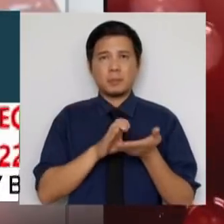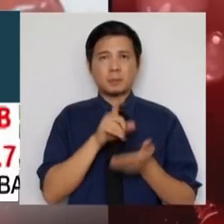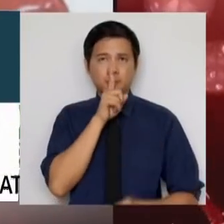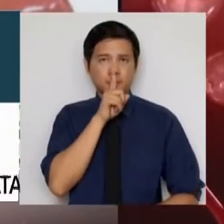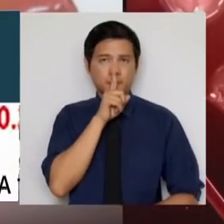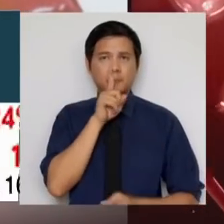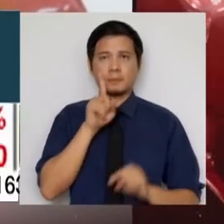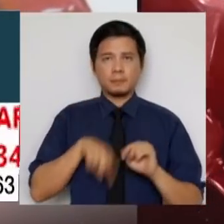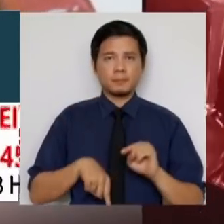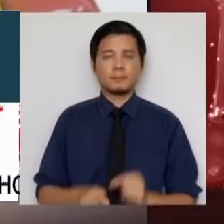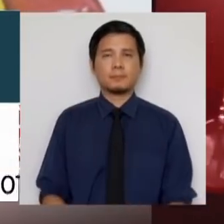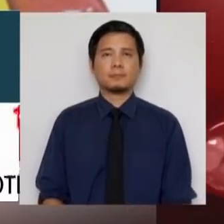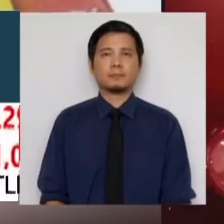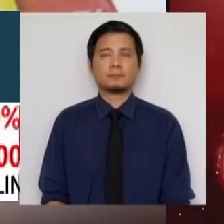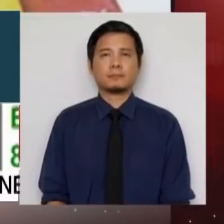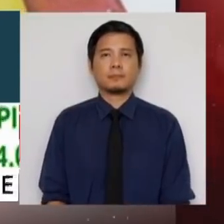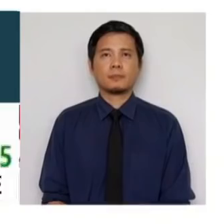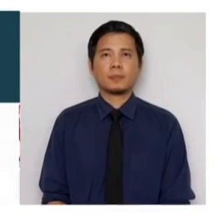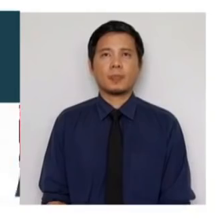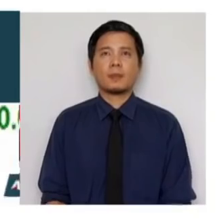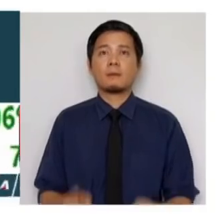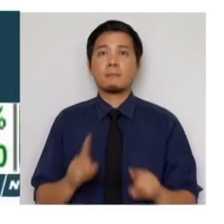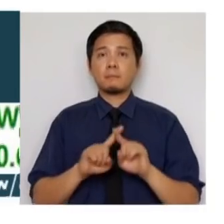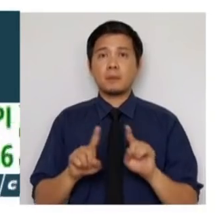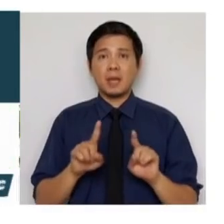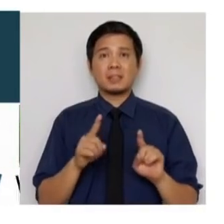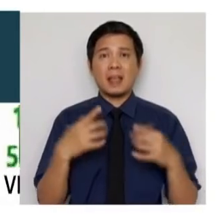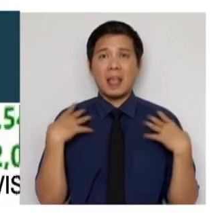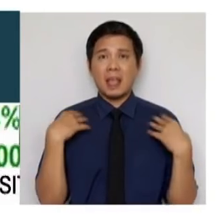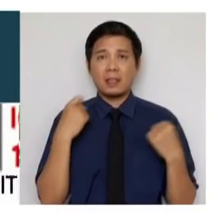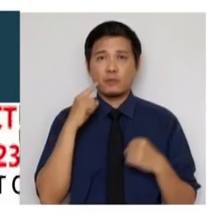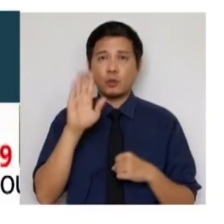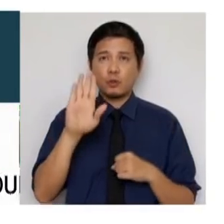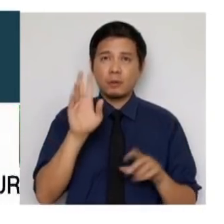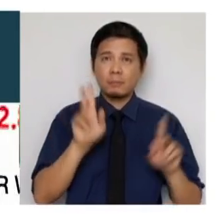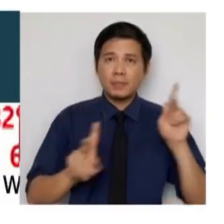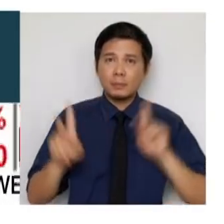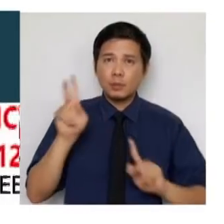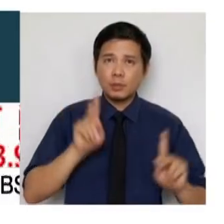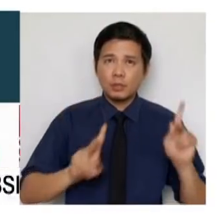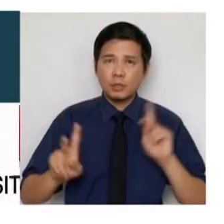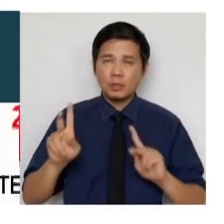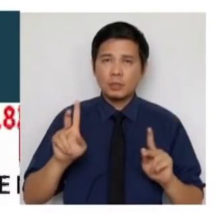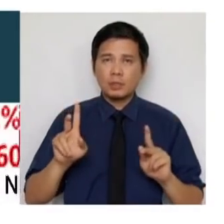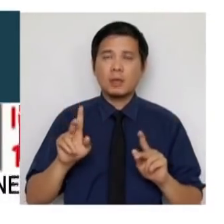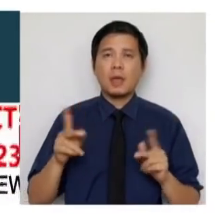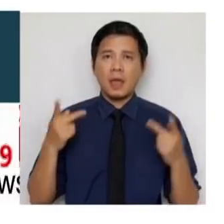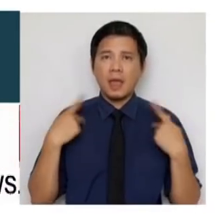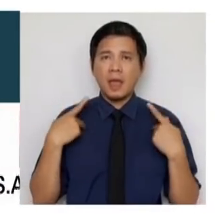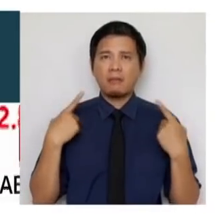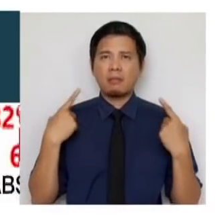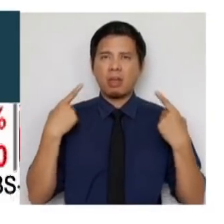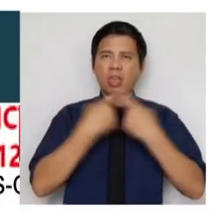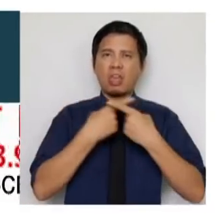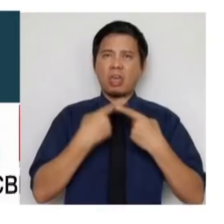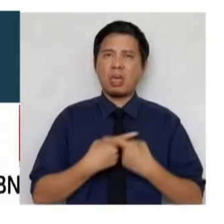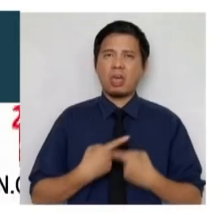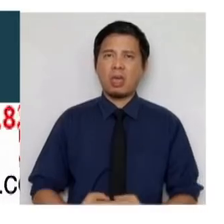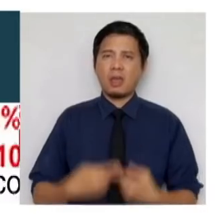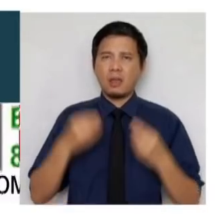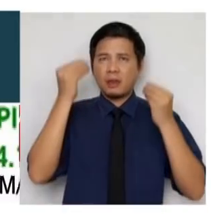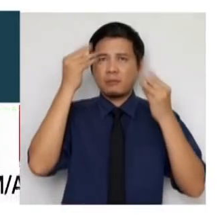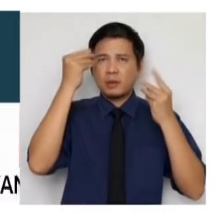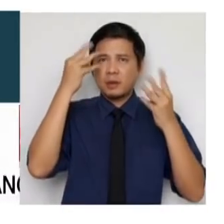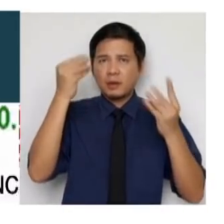myself. But this is the health of your constituents, Mayor Belmonte, and there have been conflicting, at the very least,